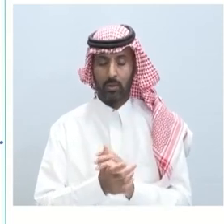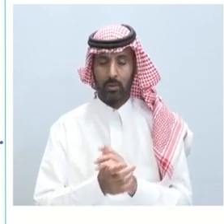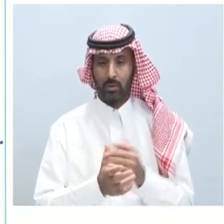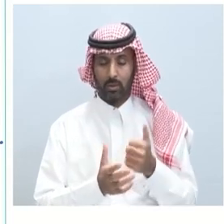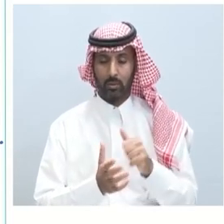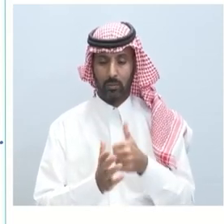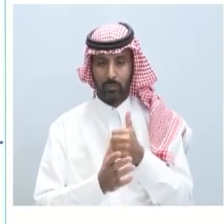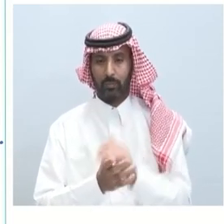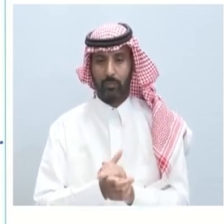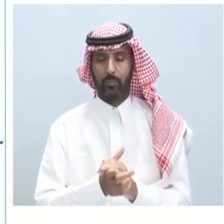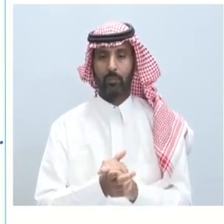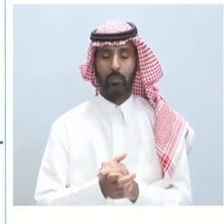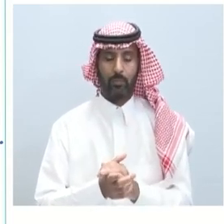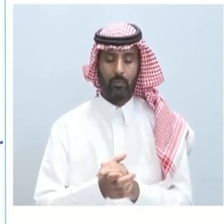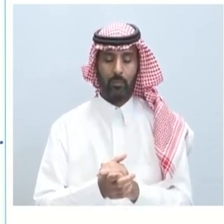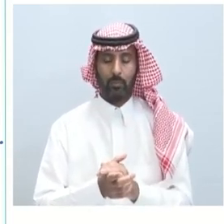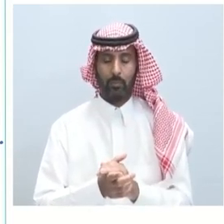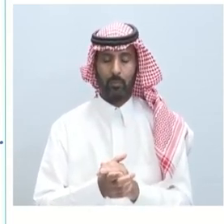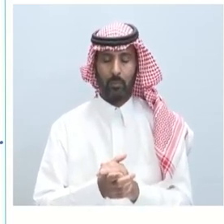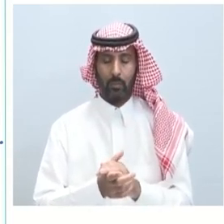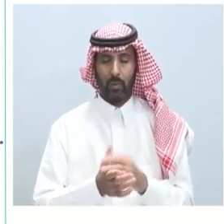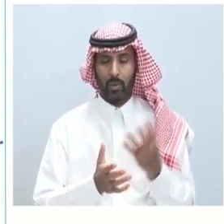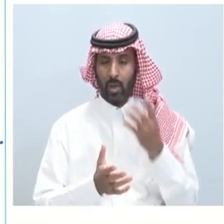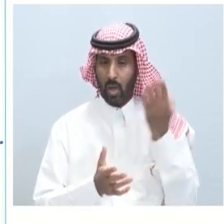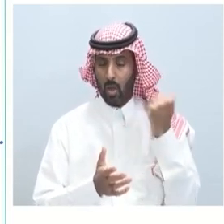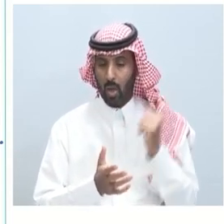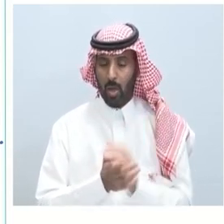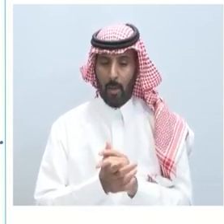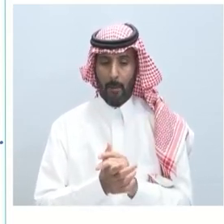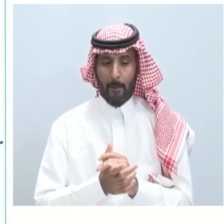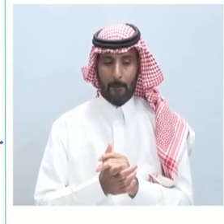tempted? The fourth dilemma, if you remember.